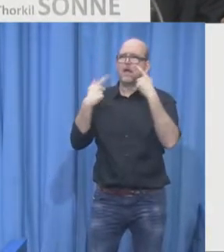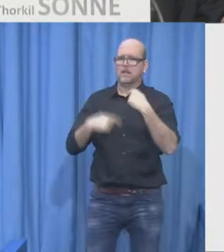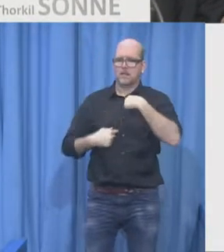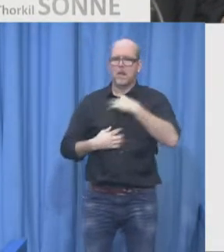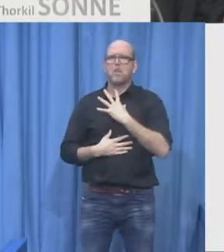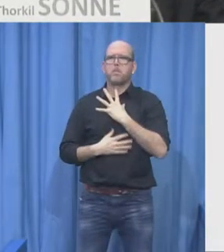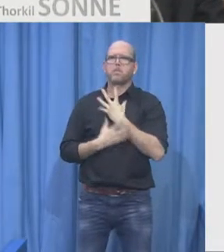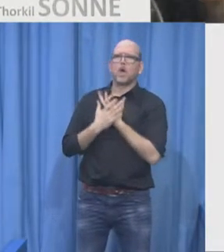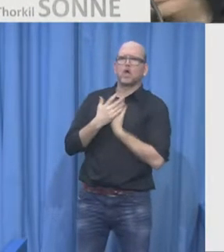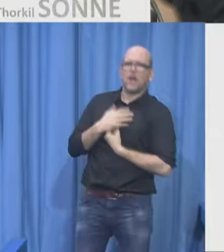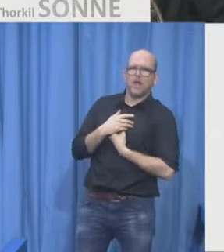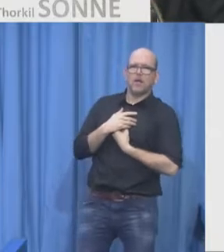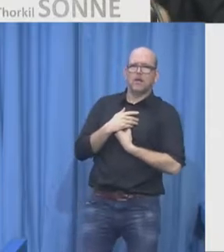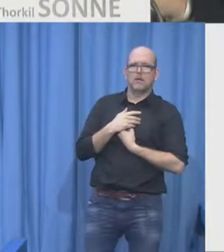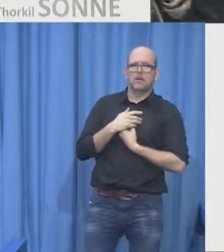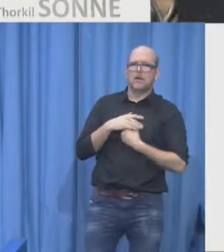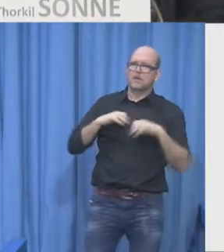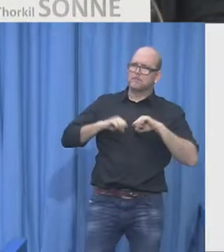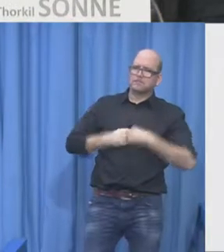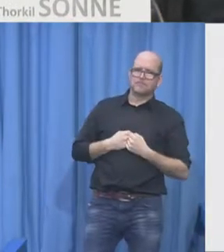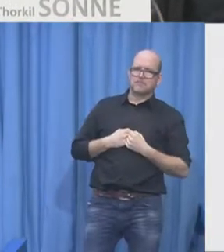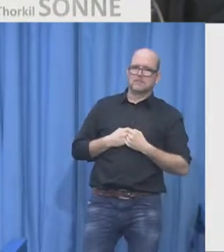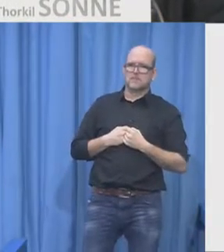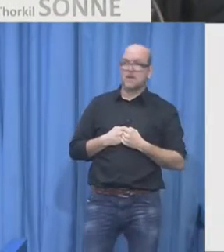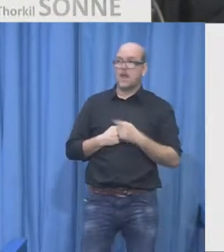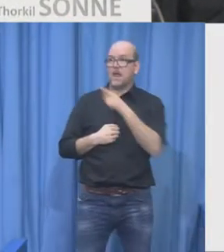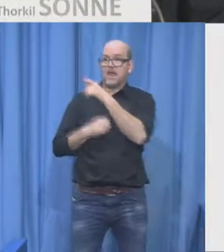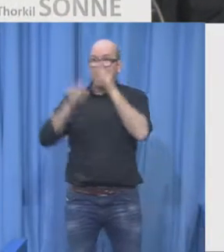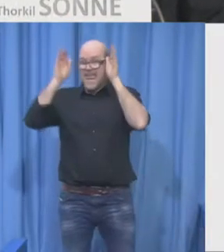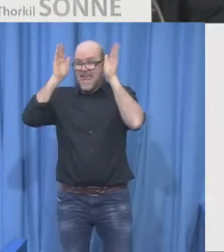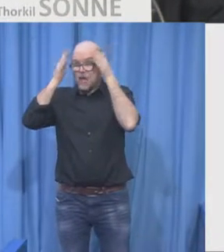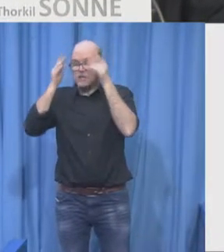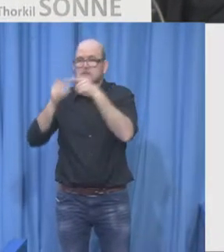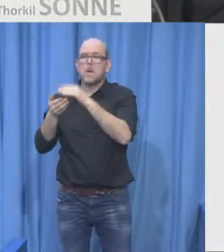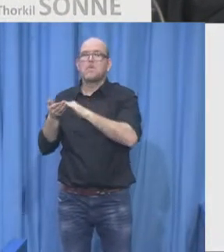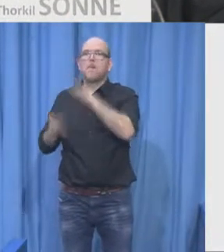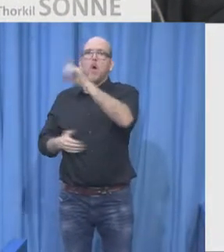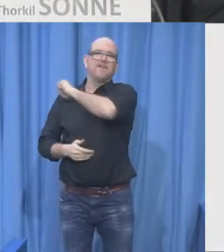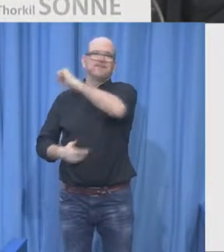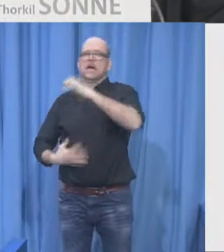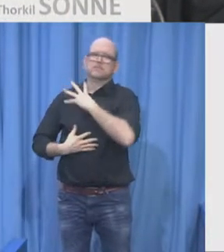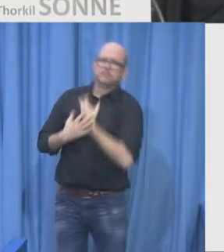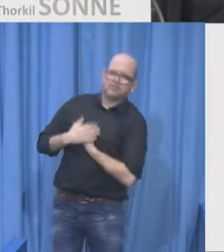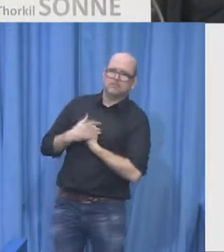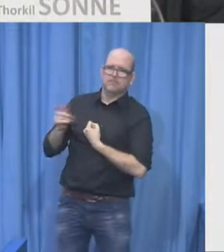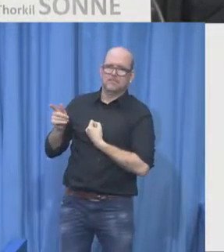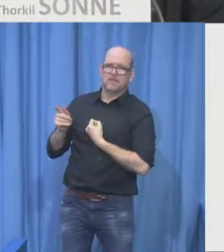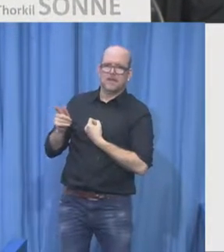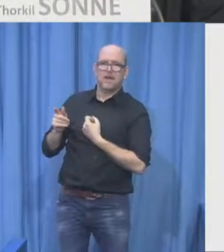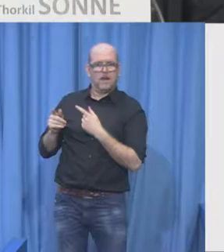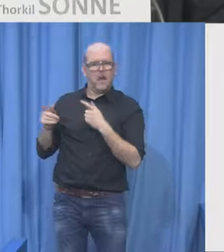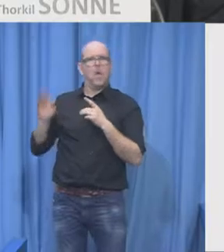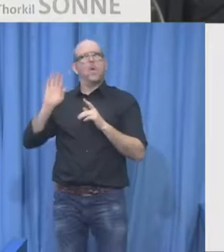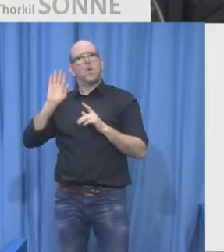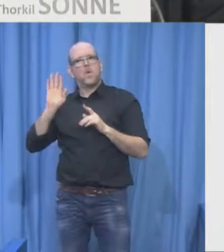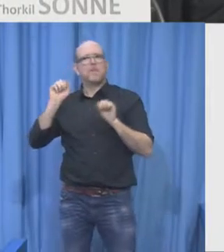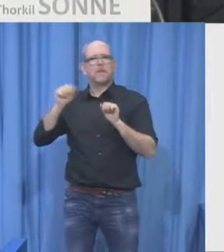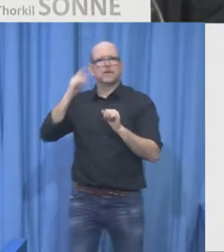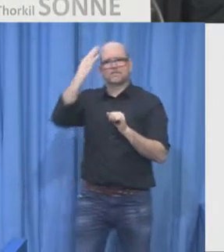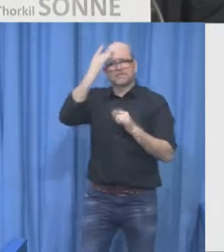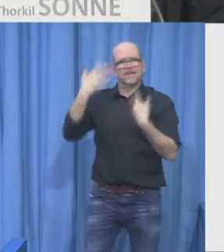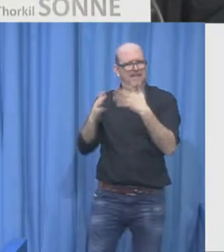market. The mission is to educate stakeholders in talent and career development for autistic people through